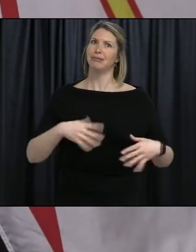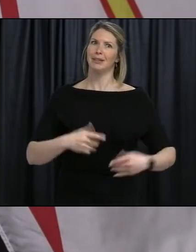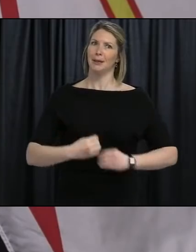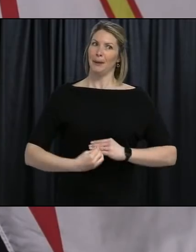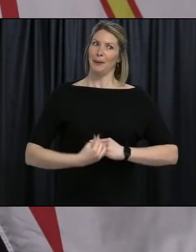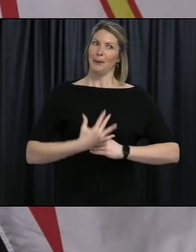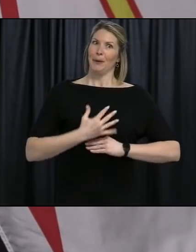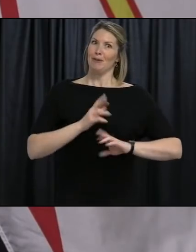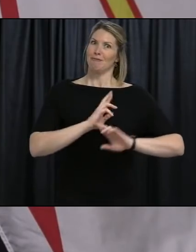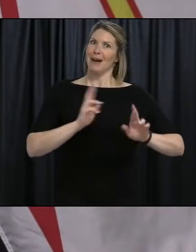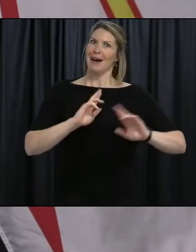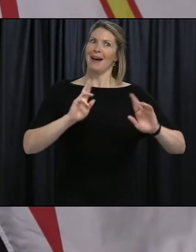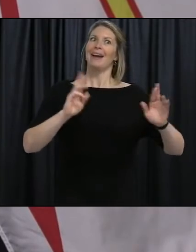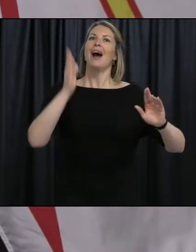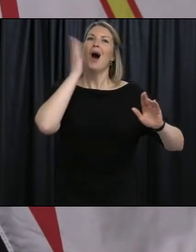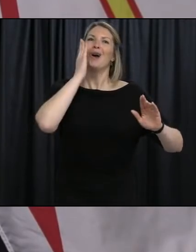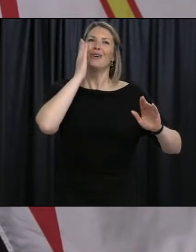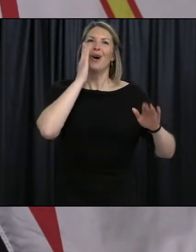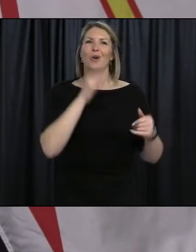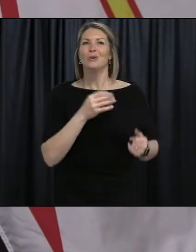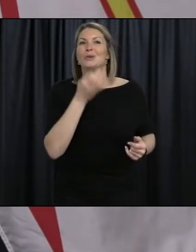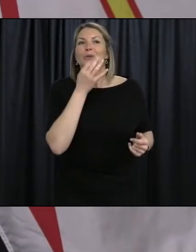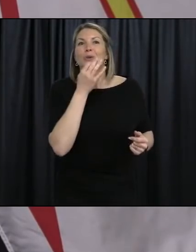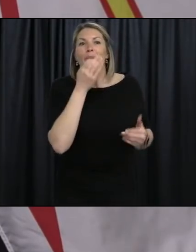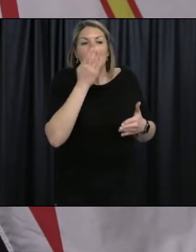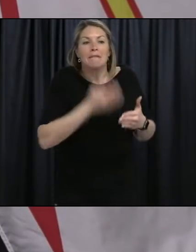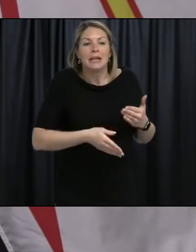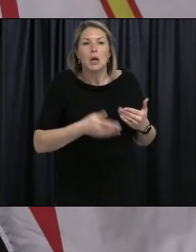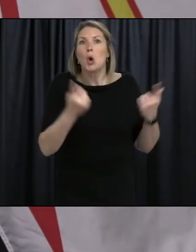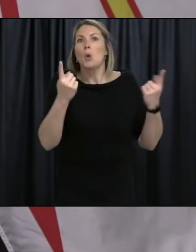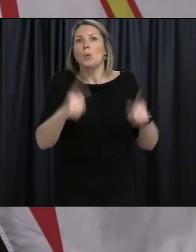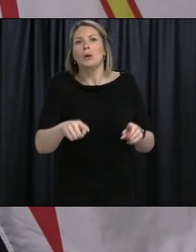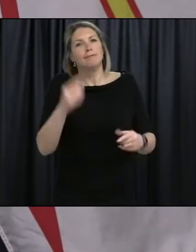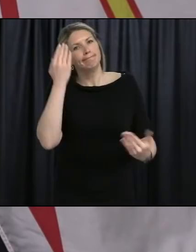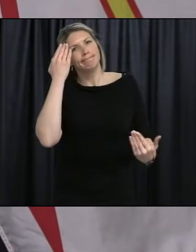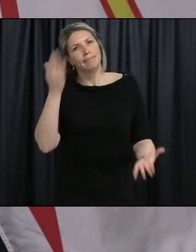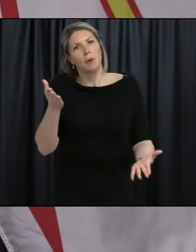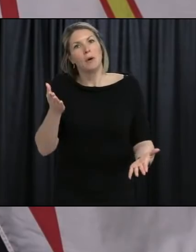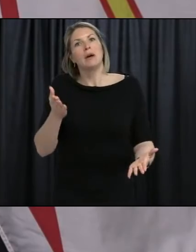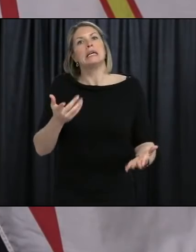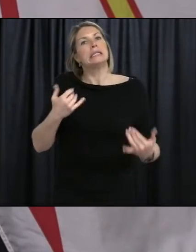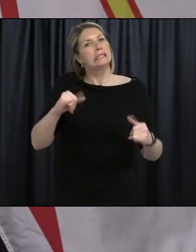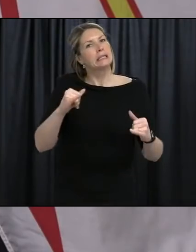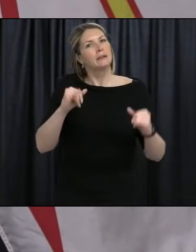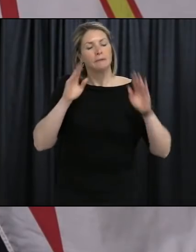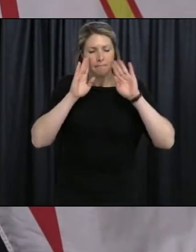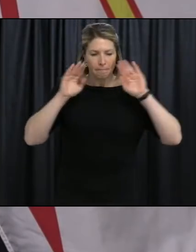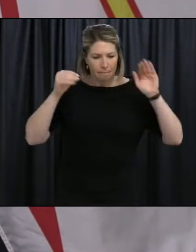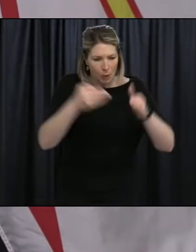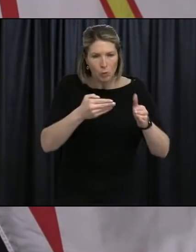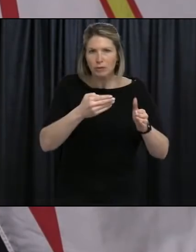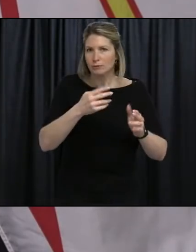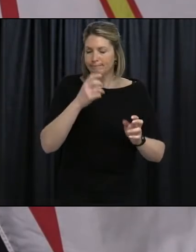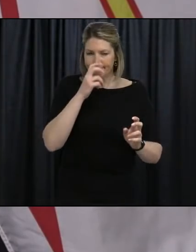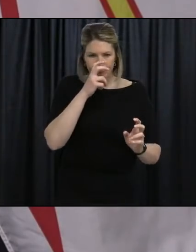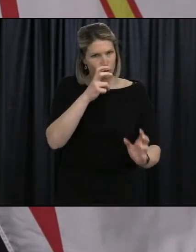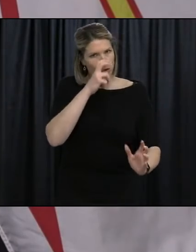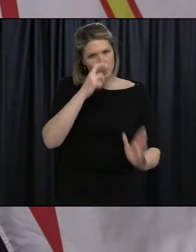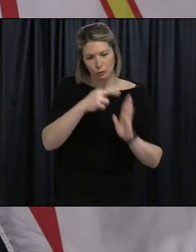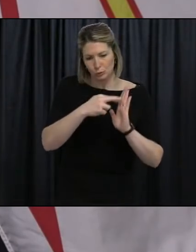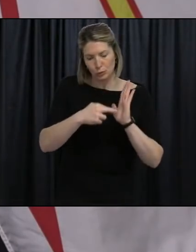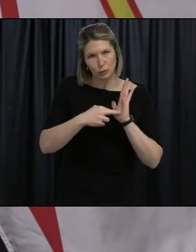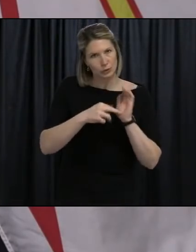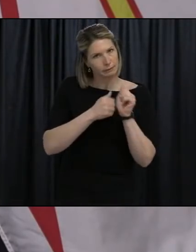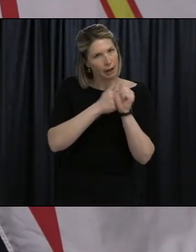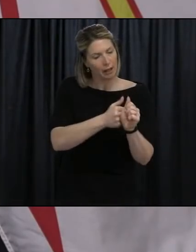staving off a COVID-19 wave until we have a significant proportion of our population vaccinated. We are so close. So we need